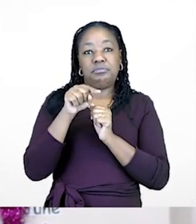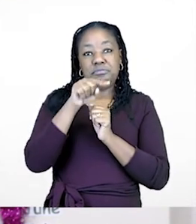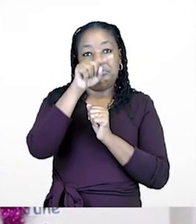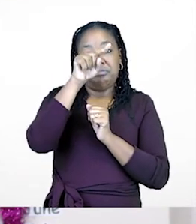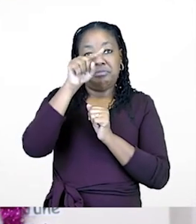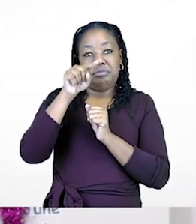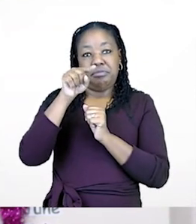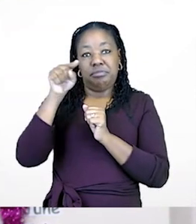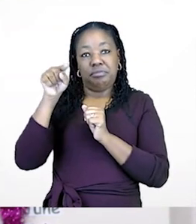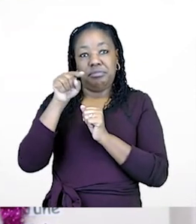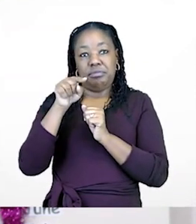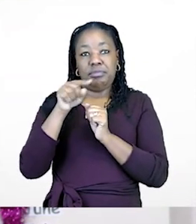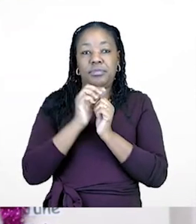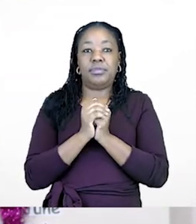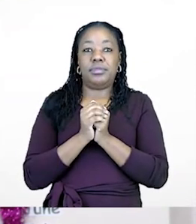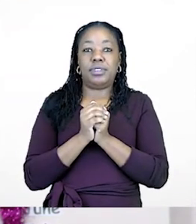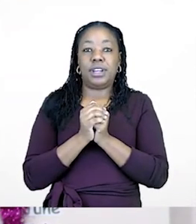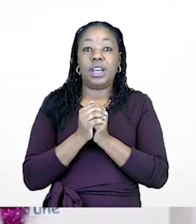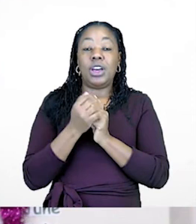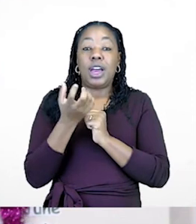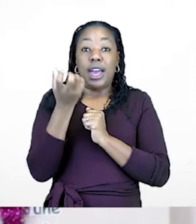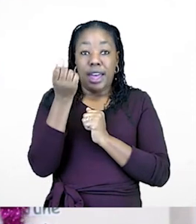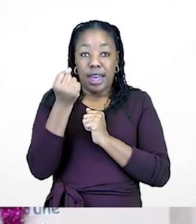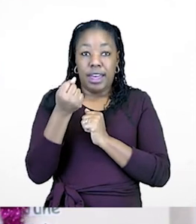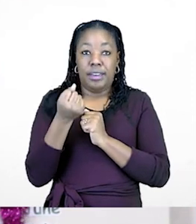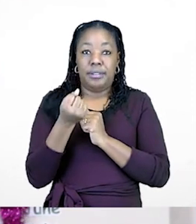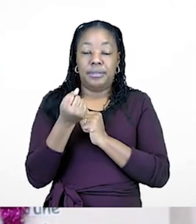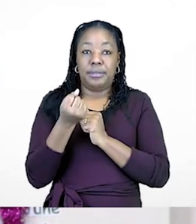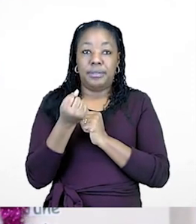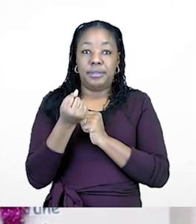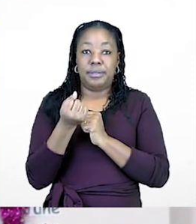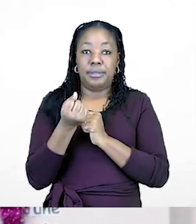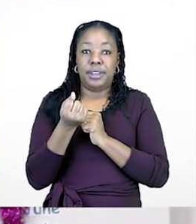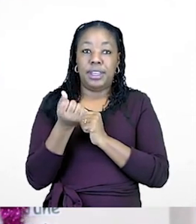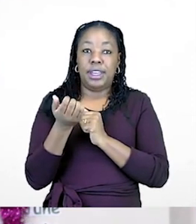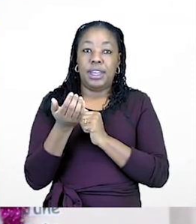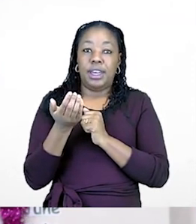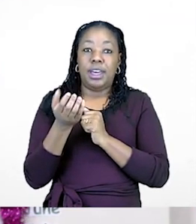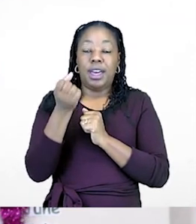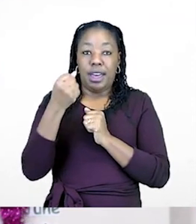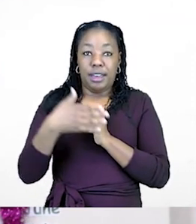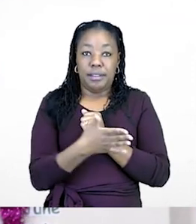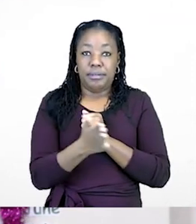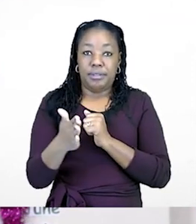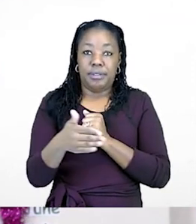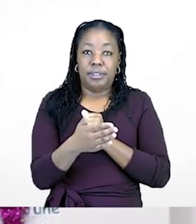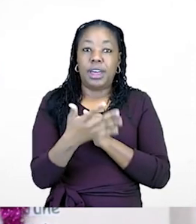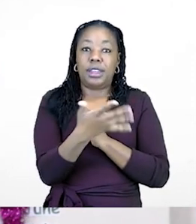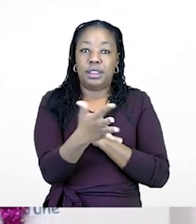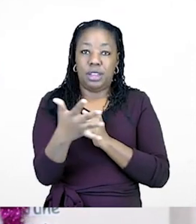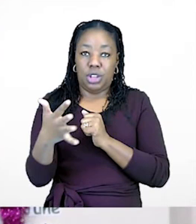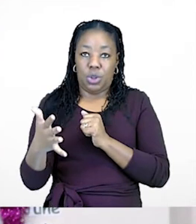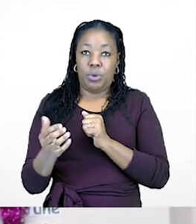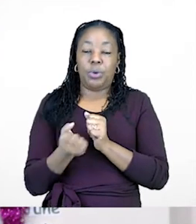A starfish can be found on the beach, not exactly in the water, but sometimes under the sea or